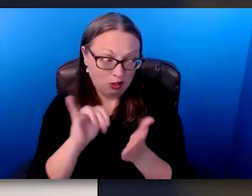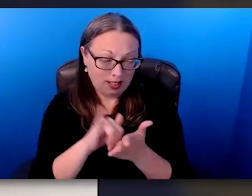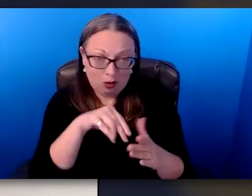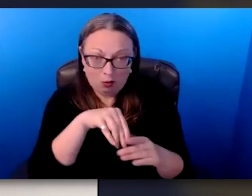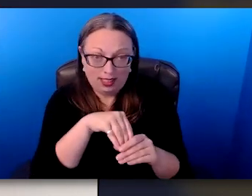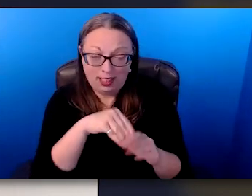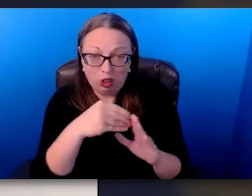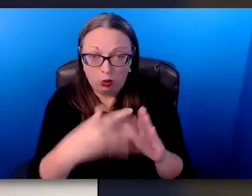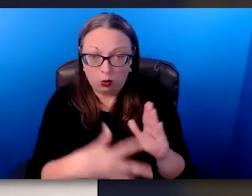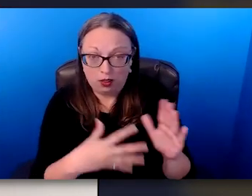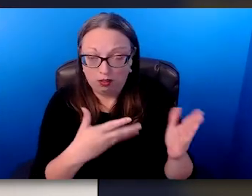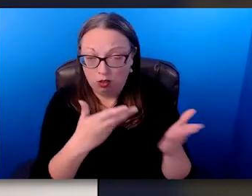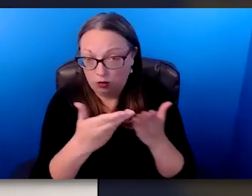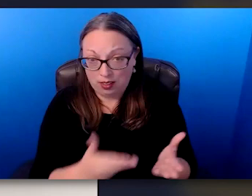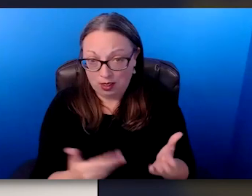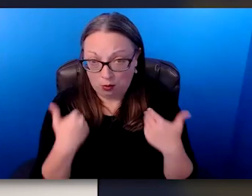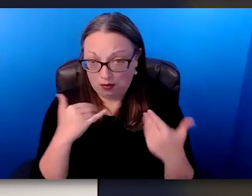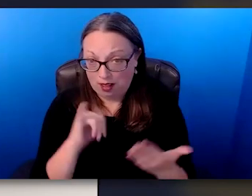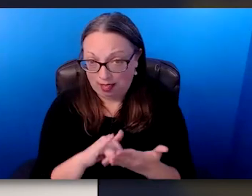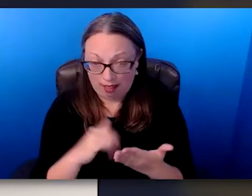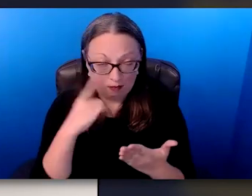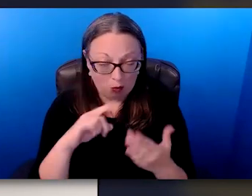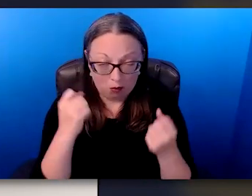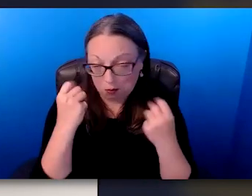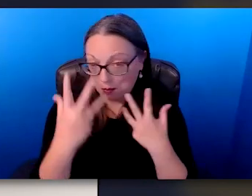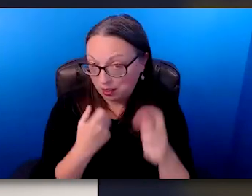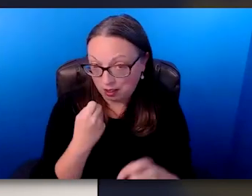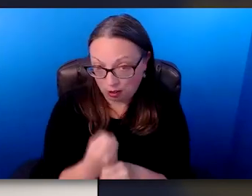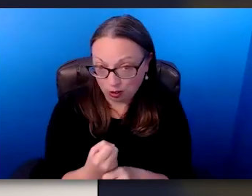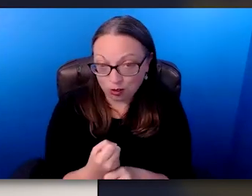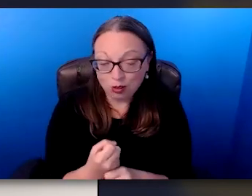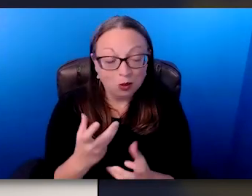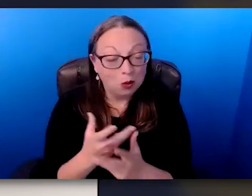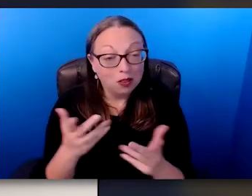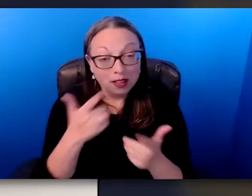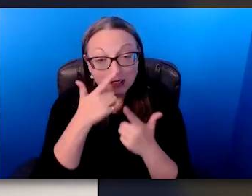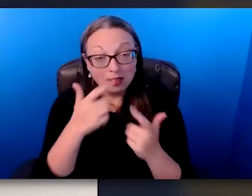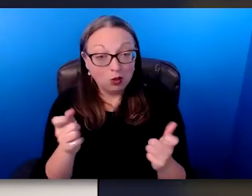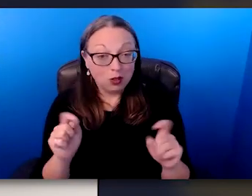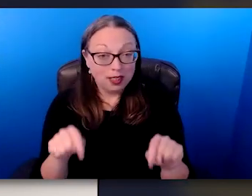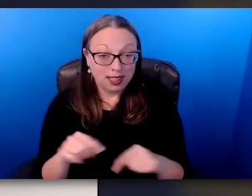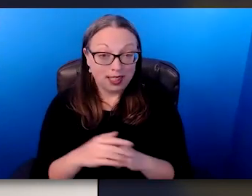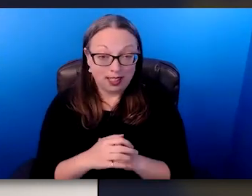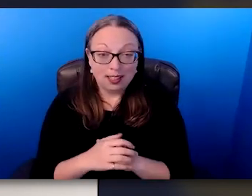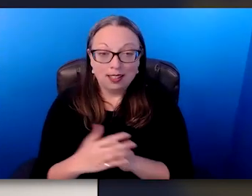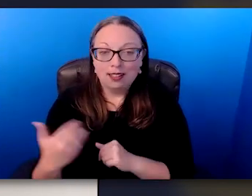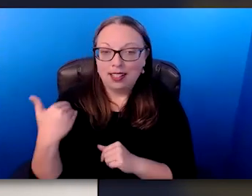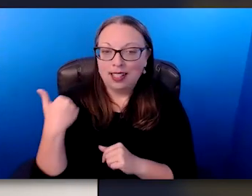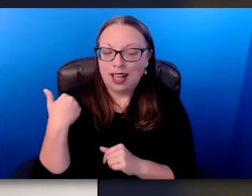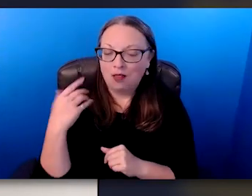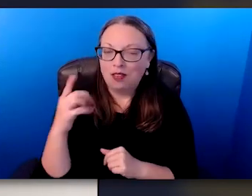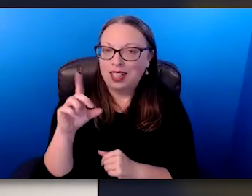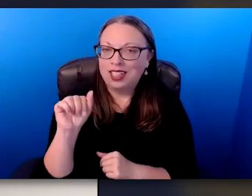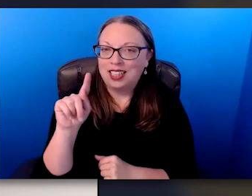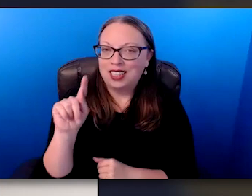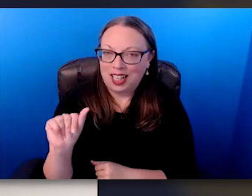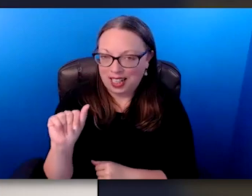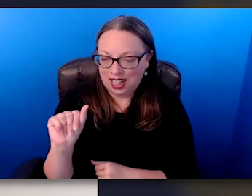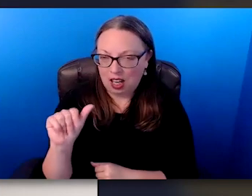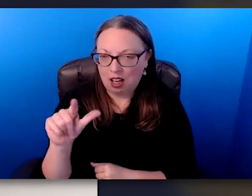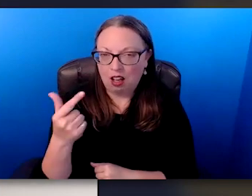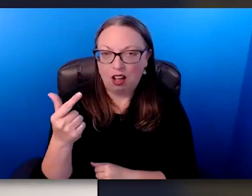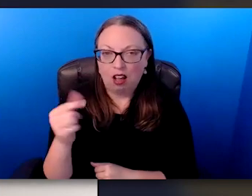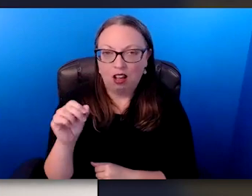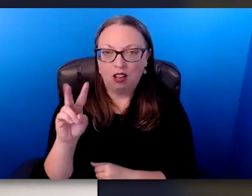So I think there's a great deal of interest in this. And having, as Chloe said, data governance is enormously